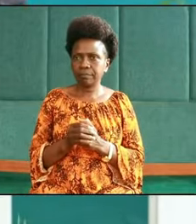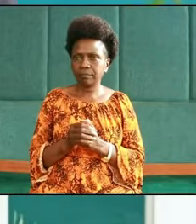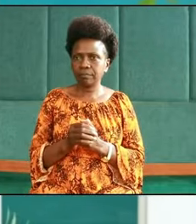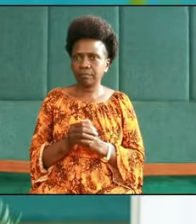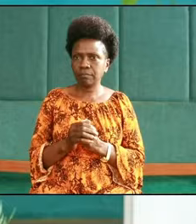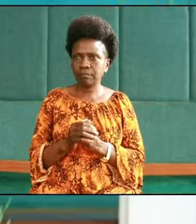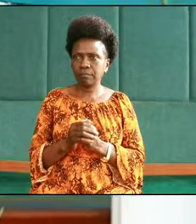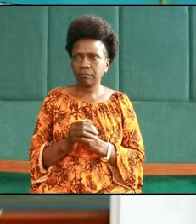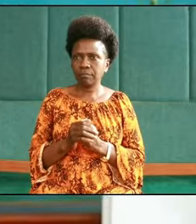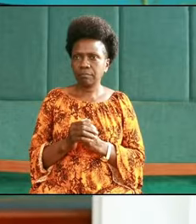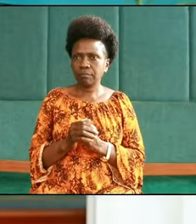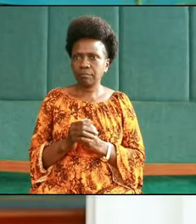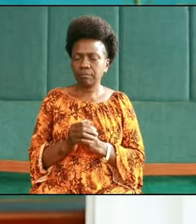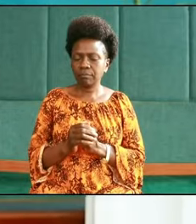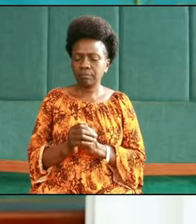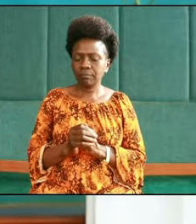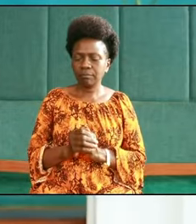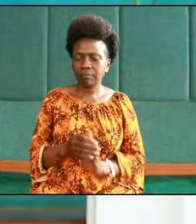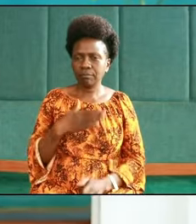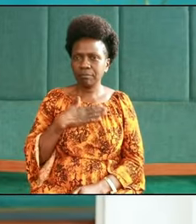Sorry. Excuse me.